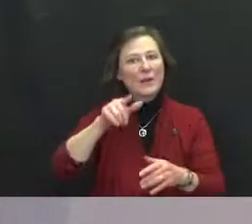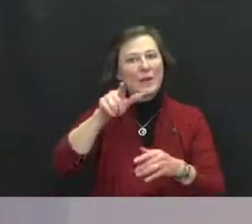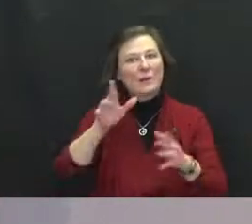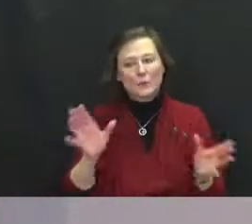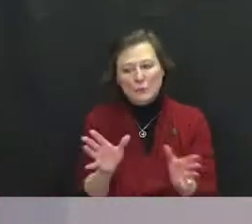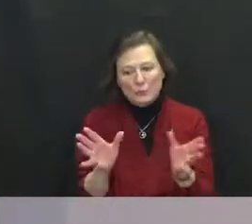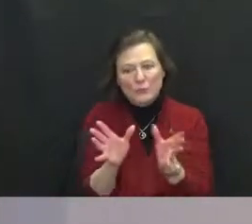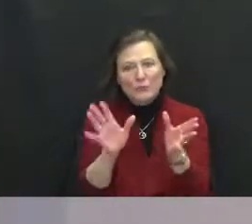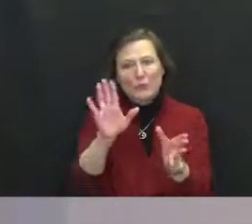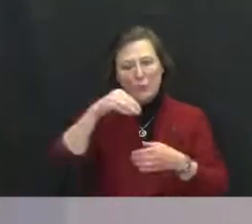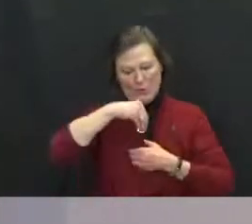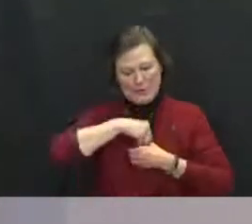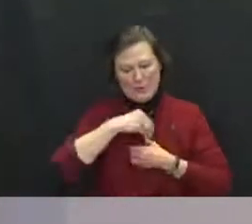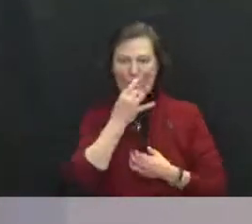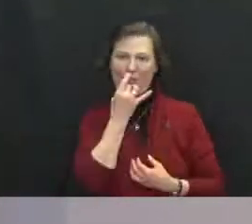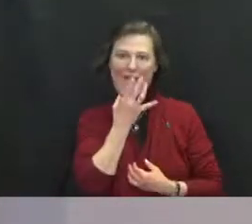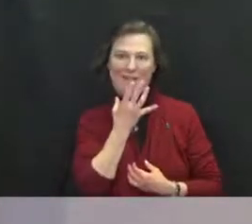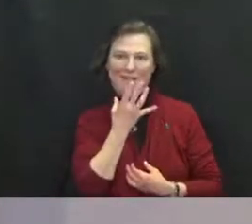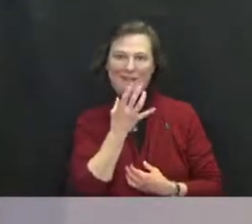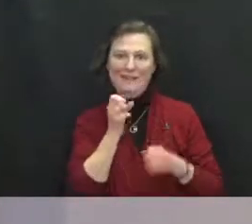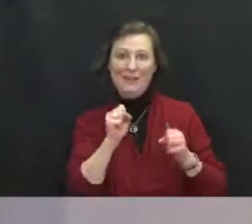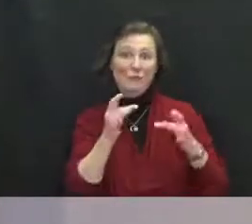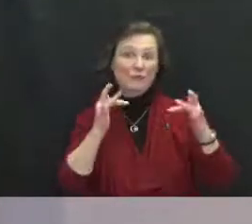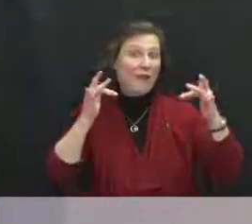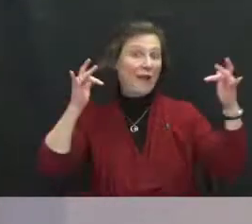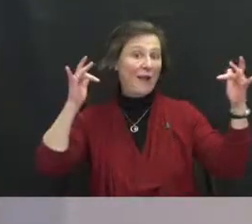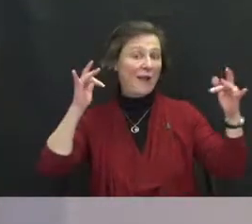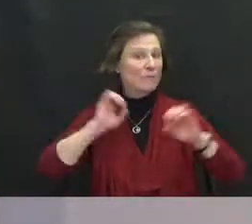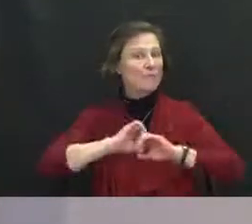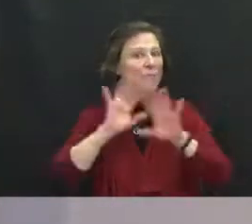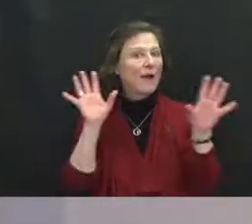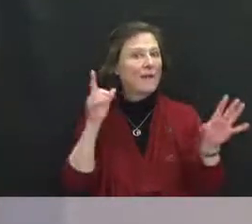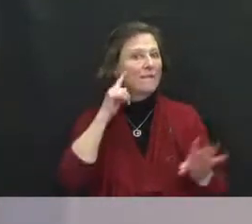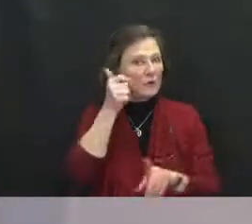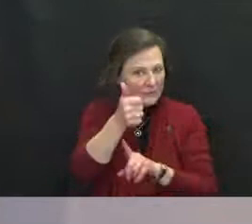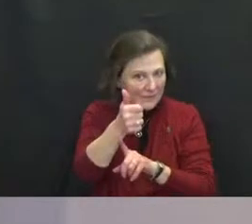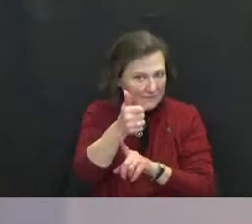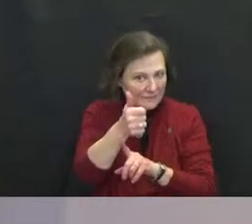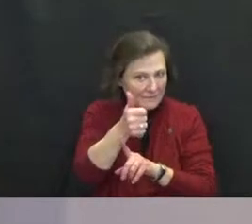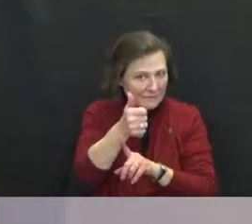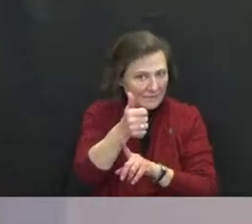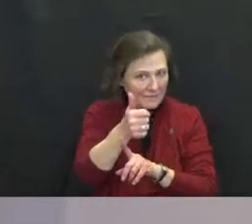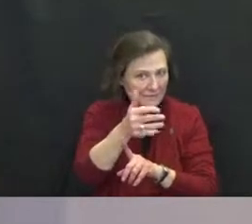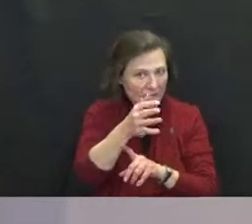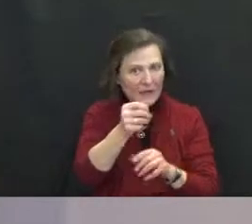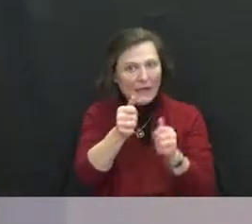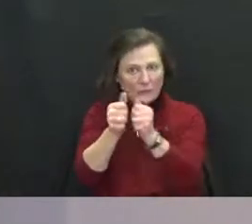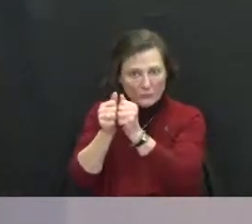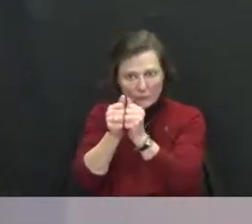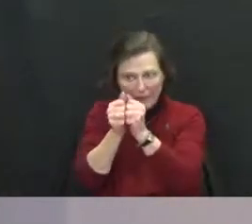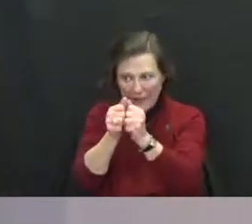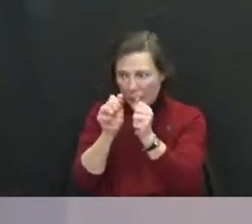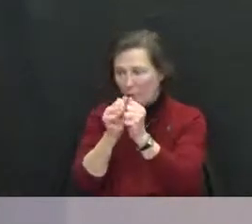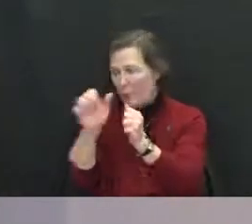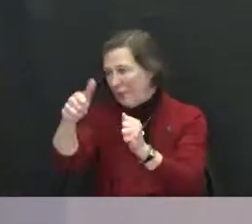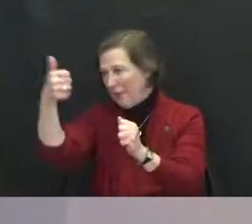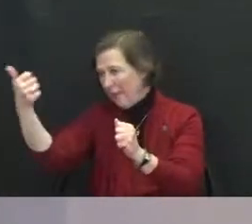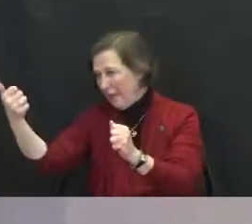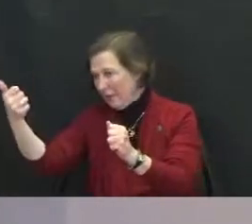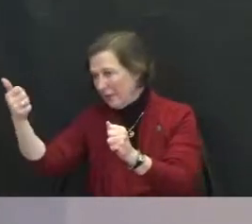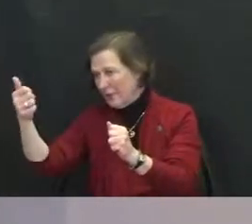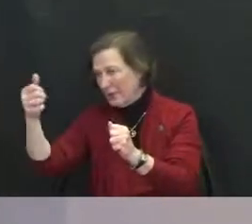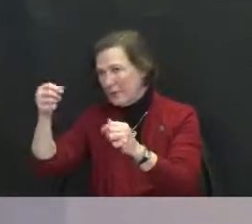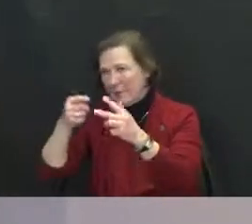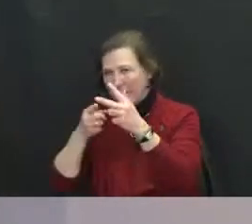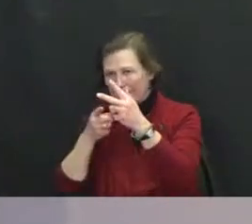inner light so that it may shine brightly for yourself, and together with others, may it